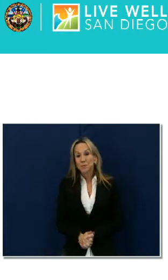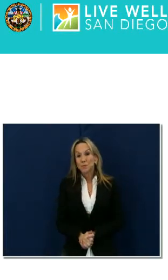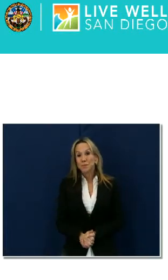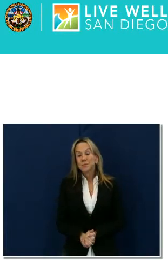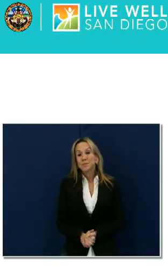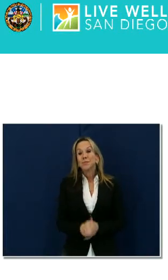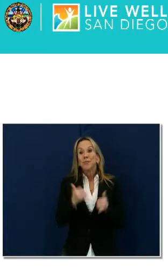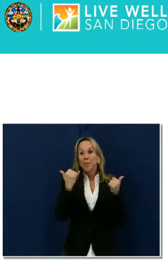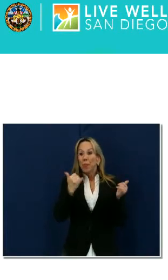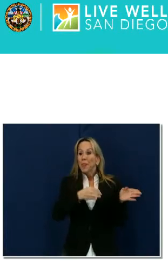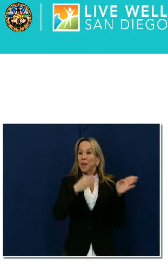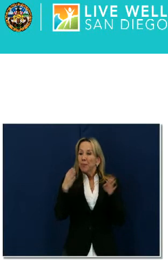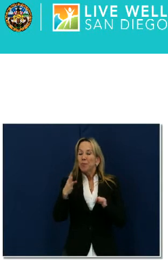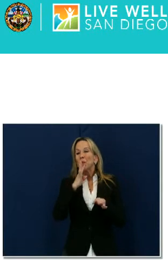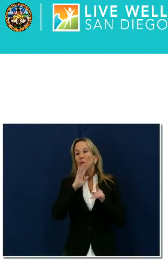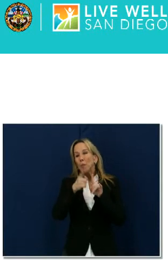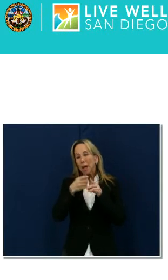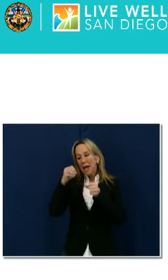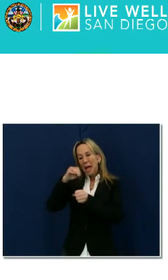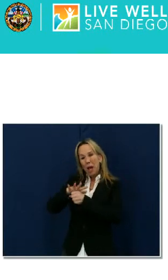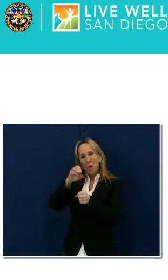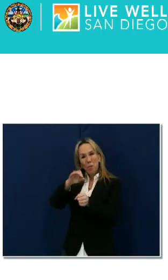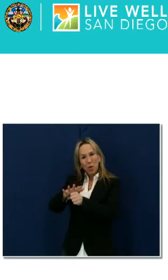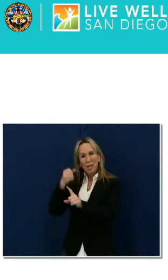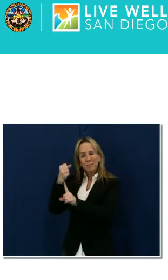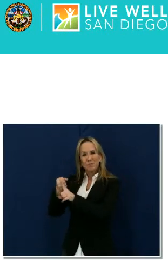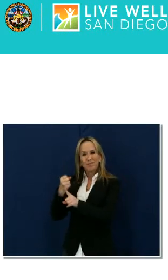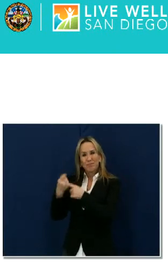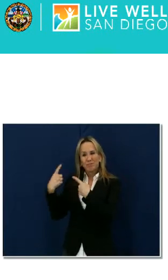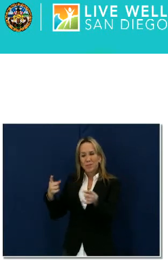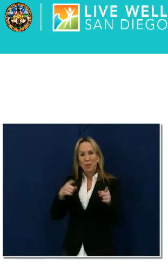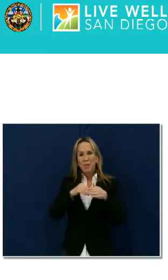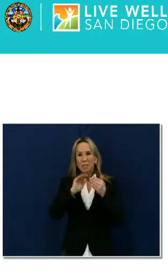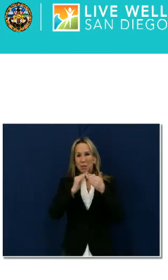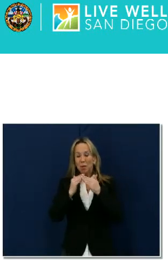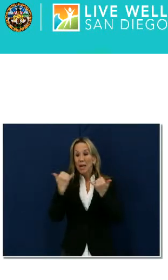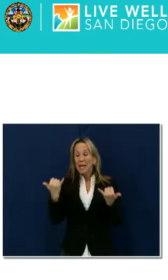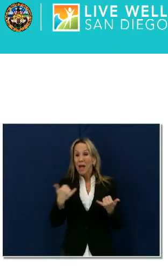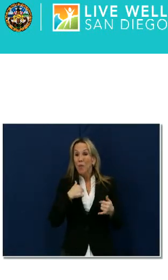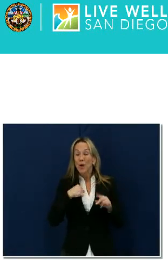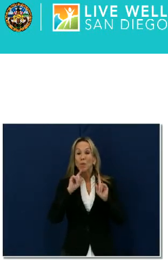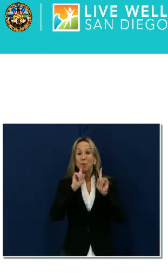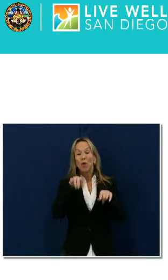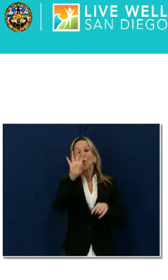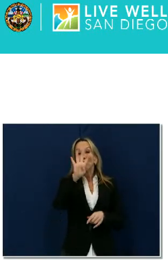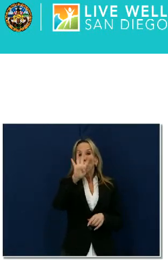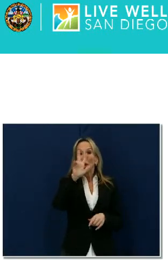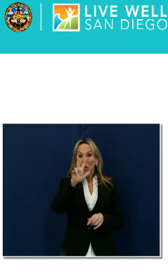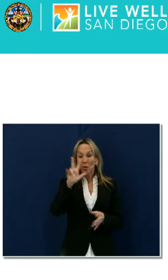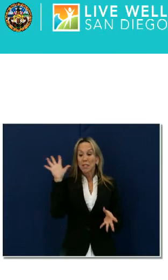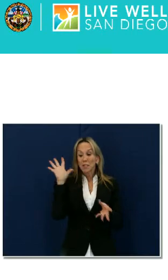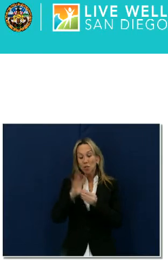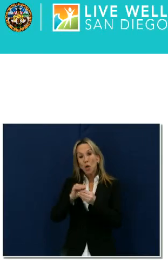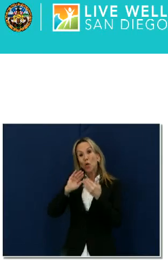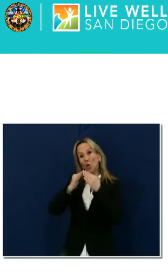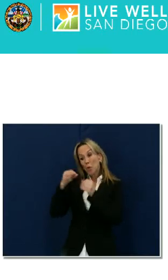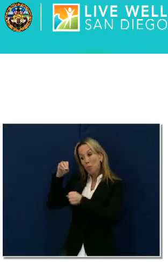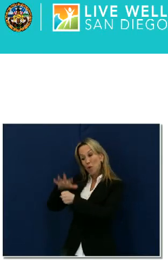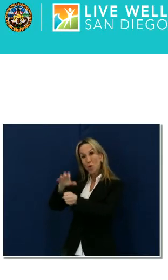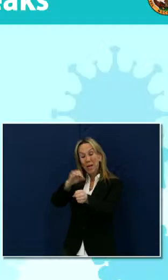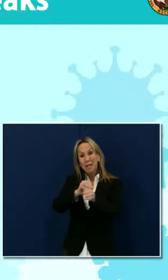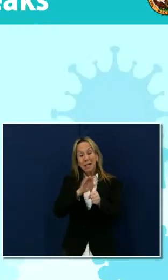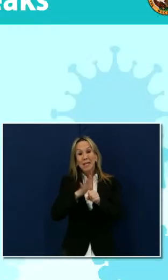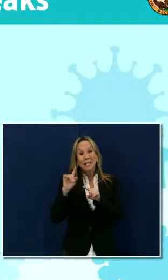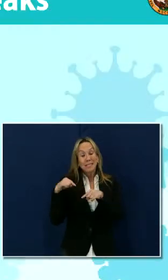let's move on to outbreaks. In the past 7 days, we are reporting 43 total community outbreaks from December